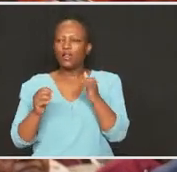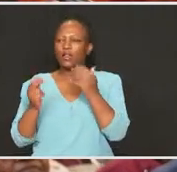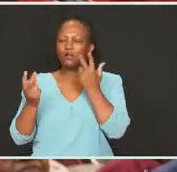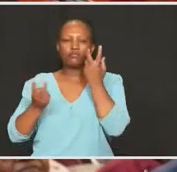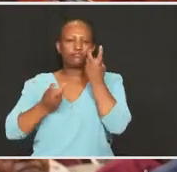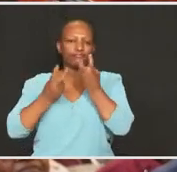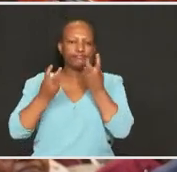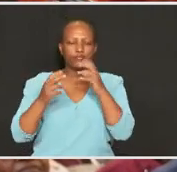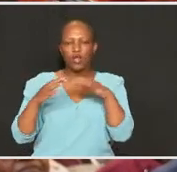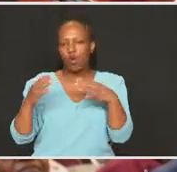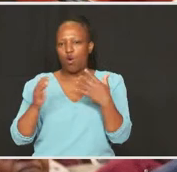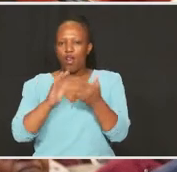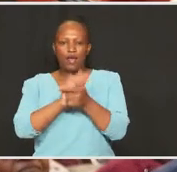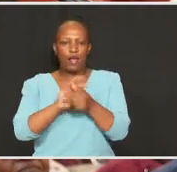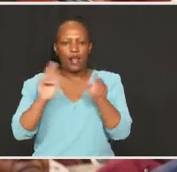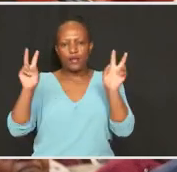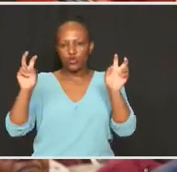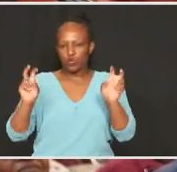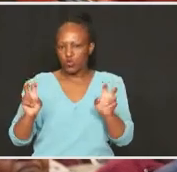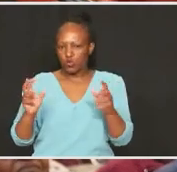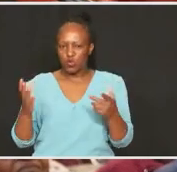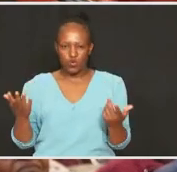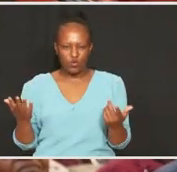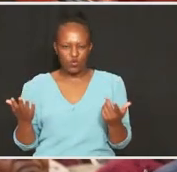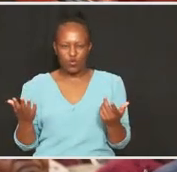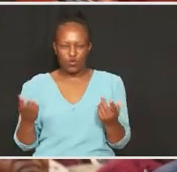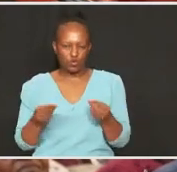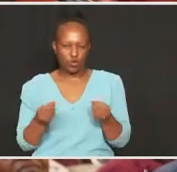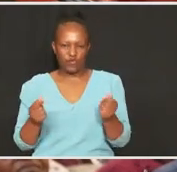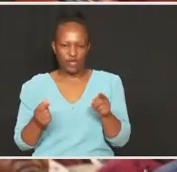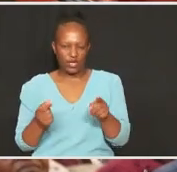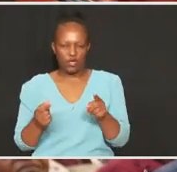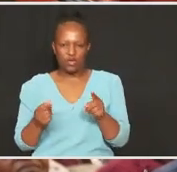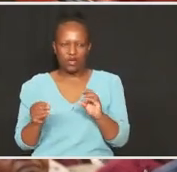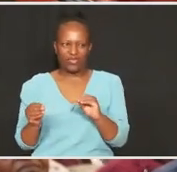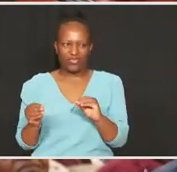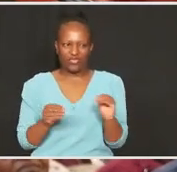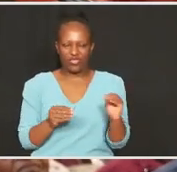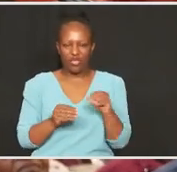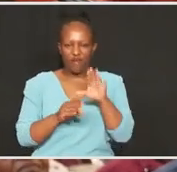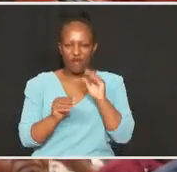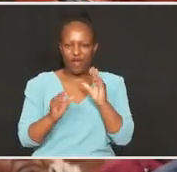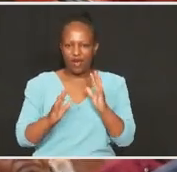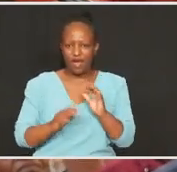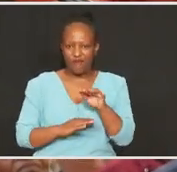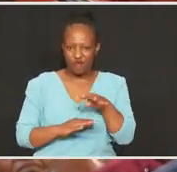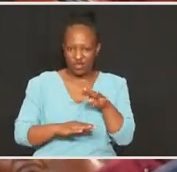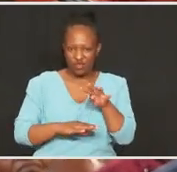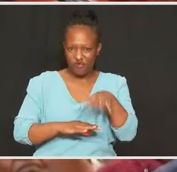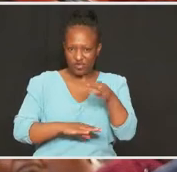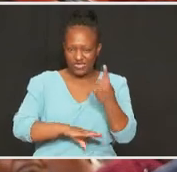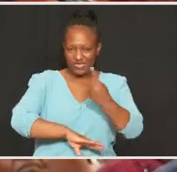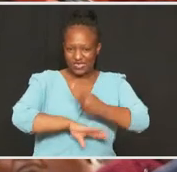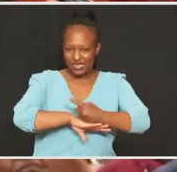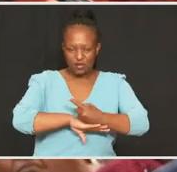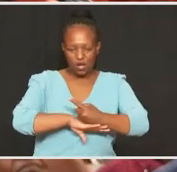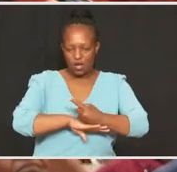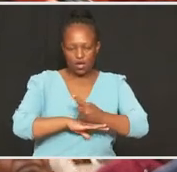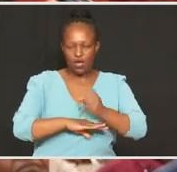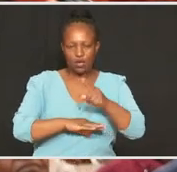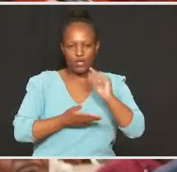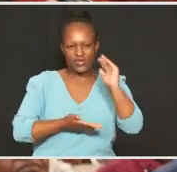legal issues there and then as such we will propose that that time frame be reduced